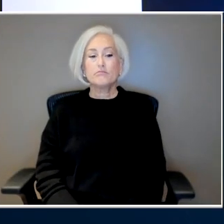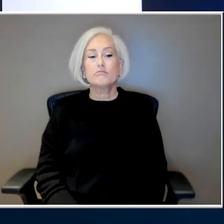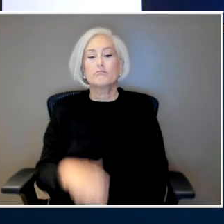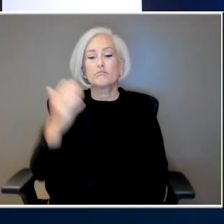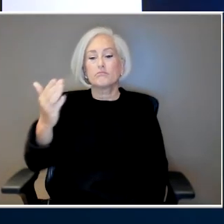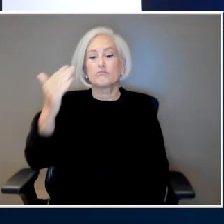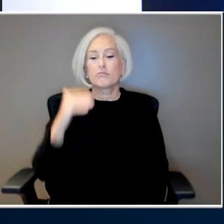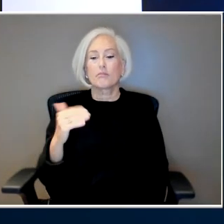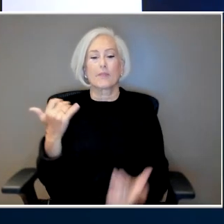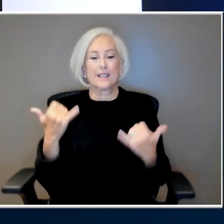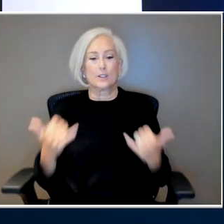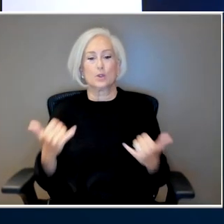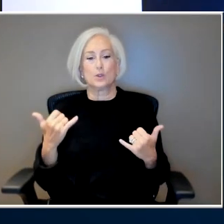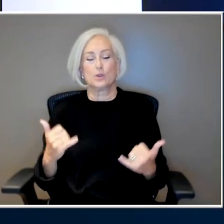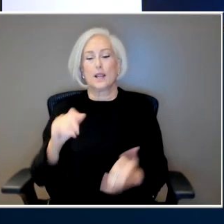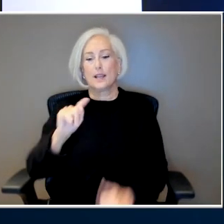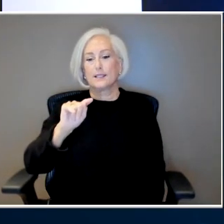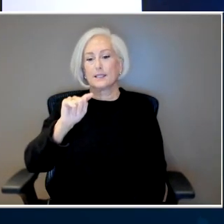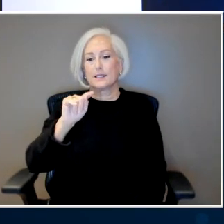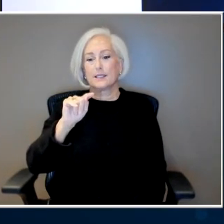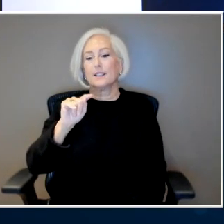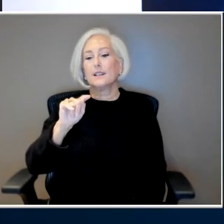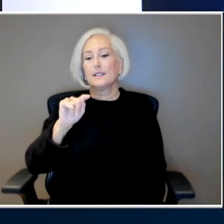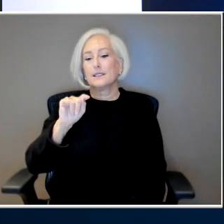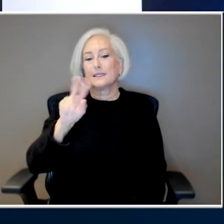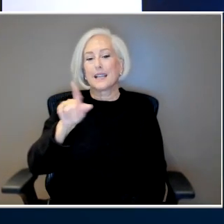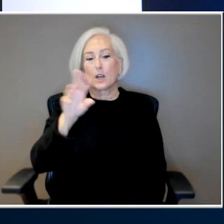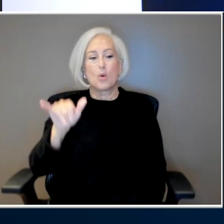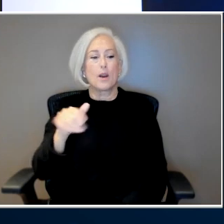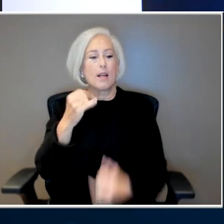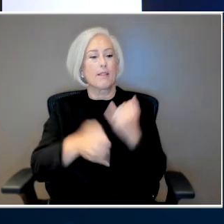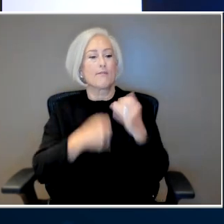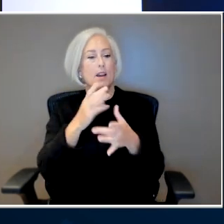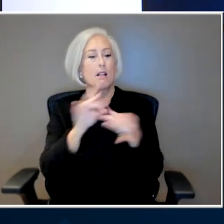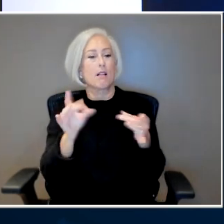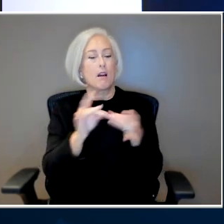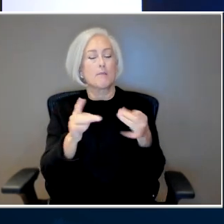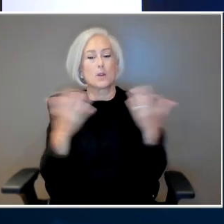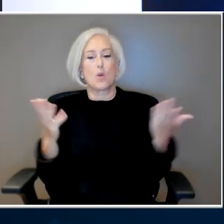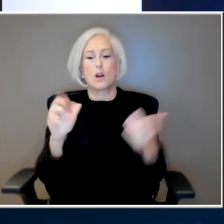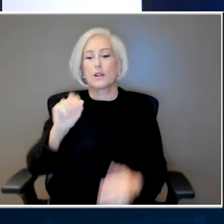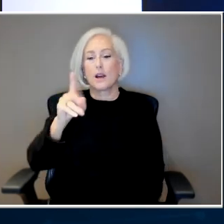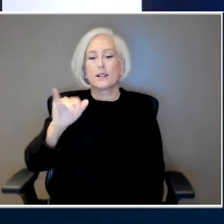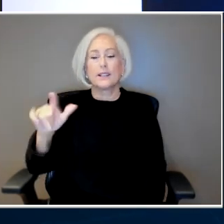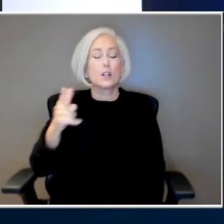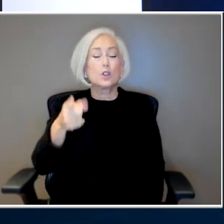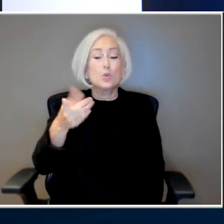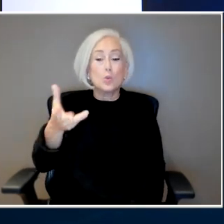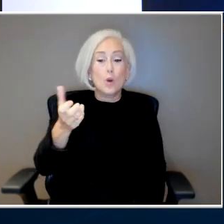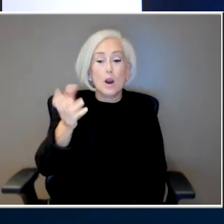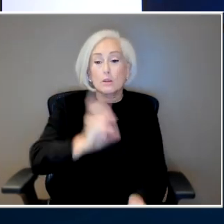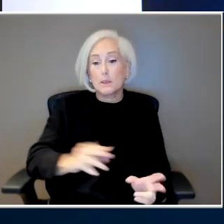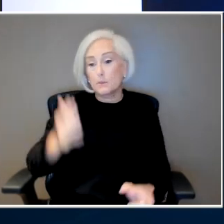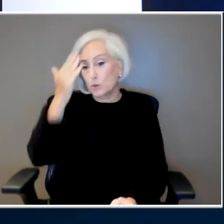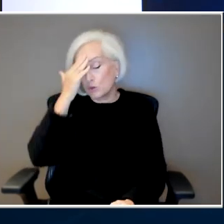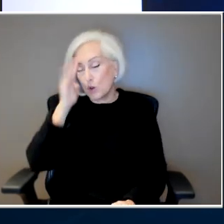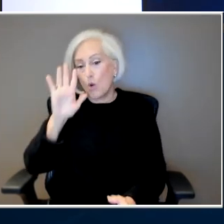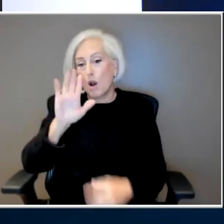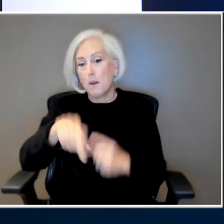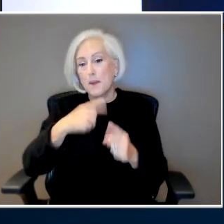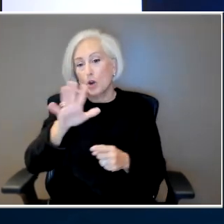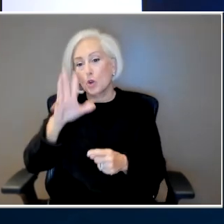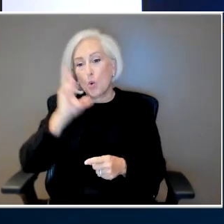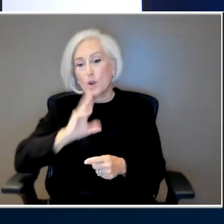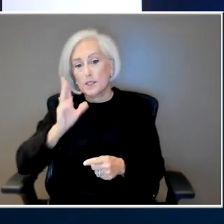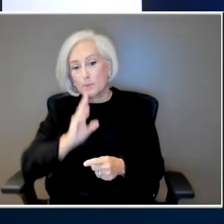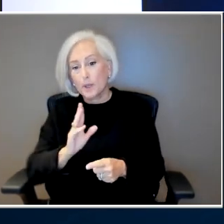today's takeaways. So, Anil, what do you want people to know about your journey and about your future and